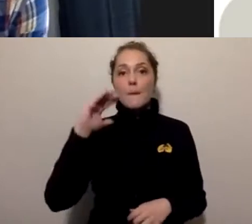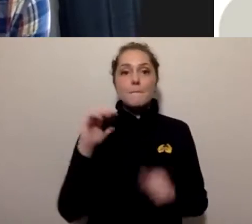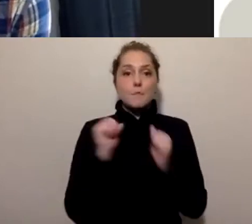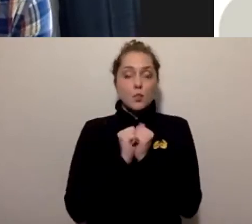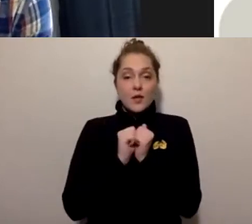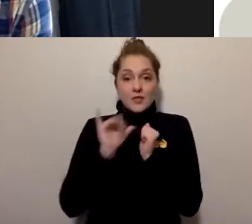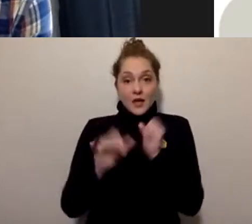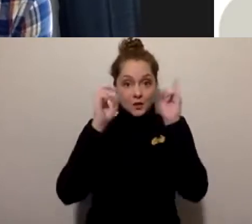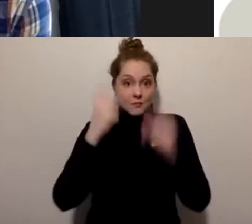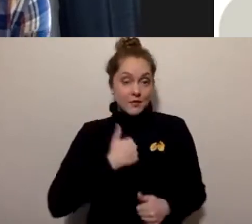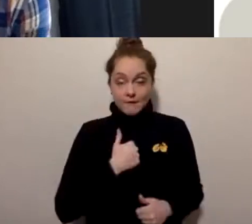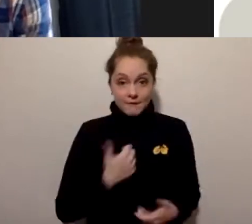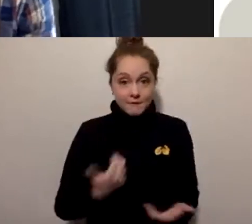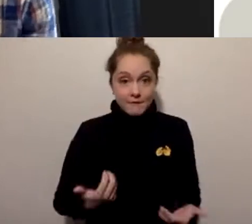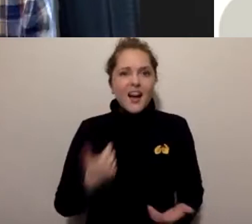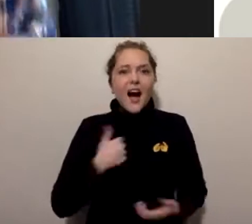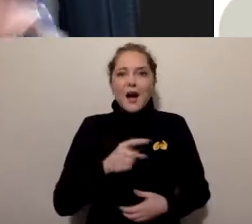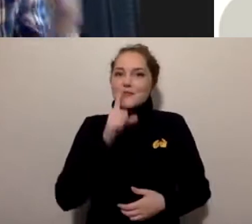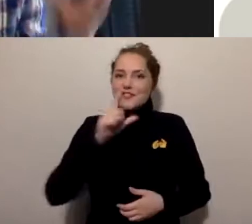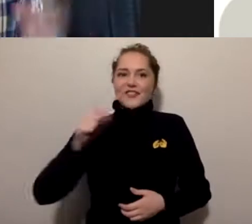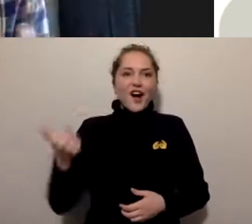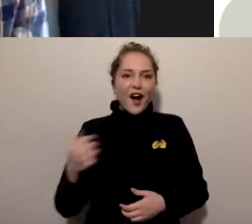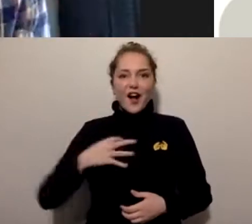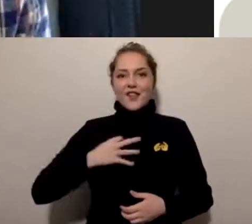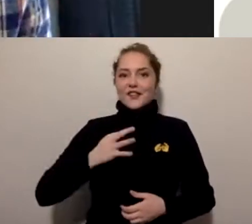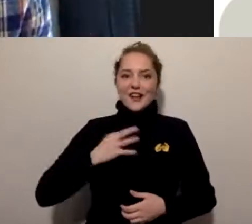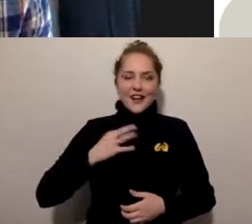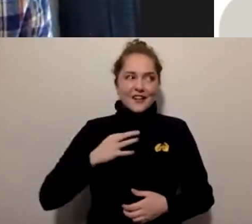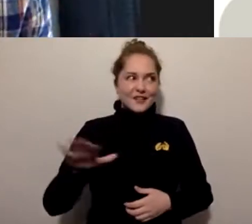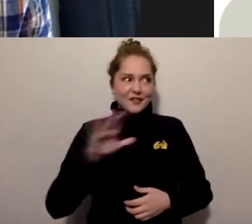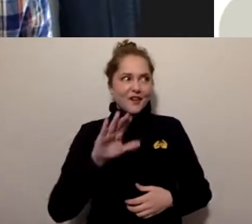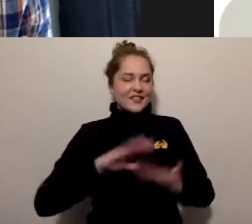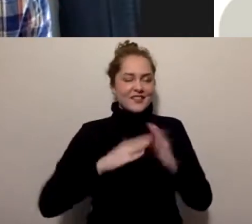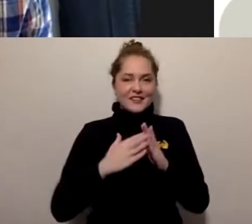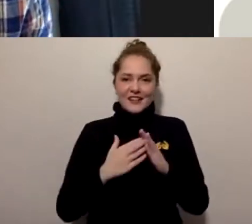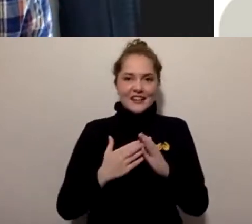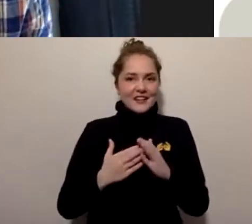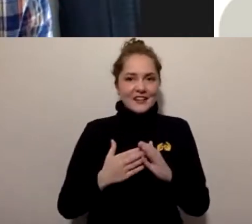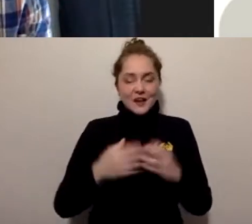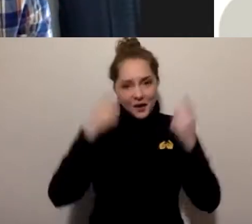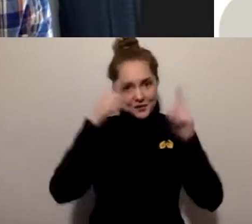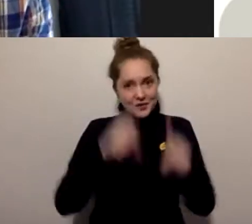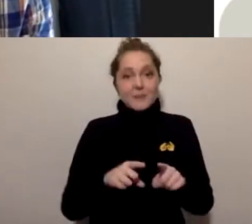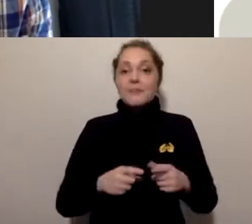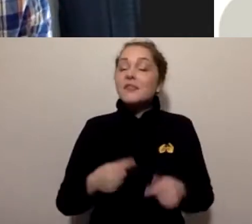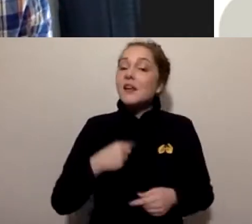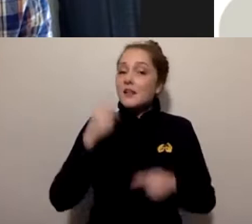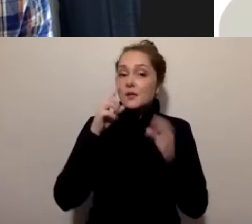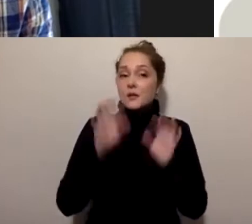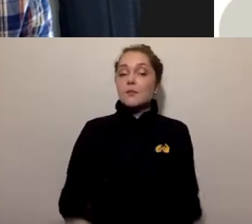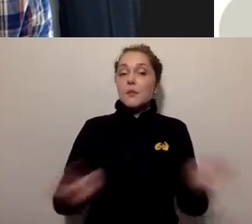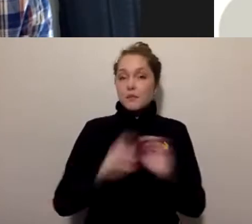that education myself, and I'm sure that other candidates across the city would agree with that. And so I think it's important for